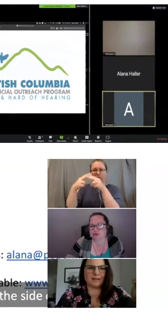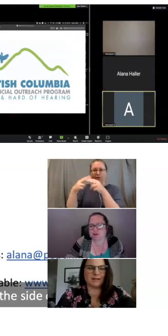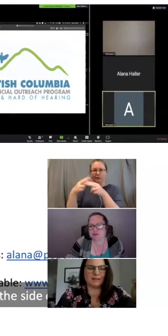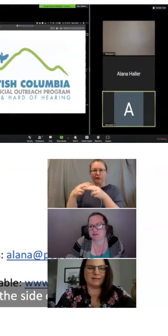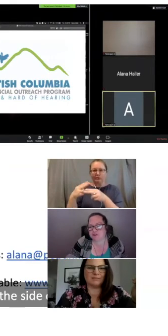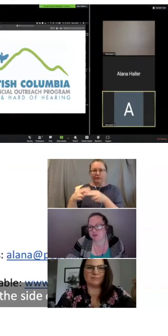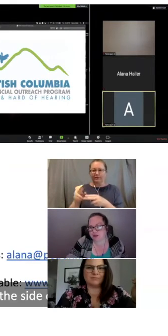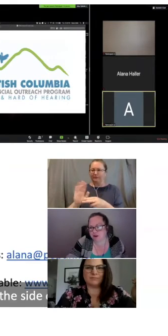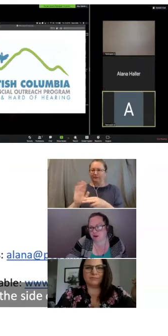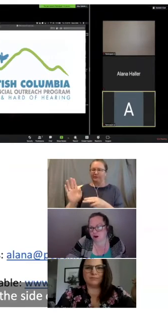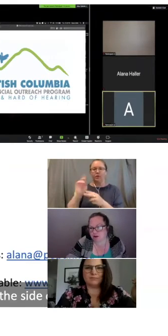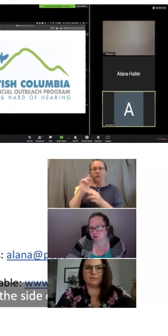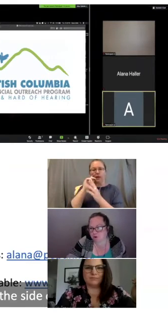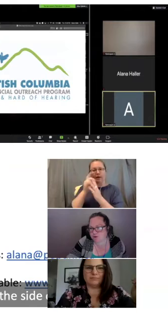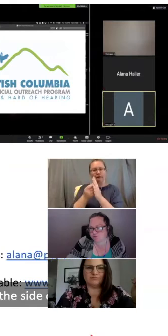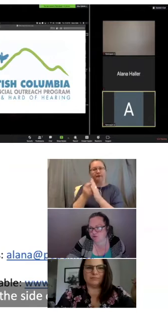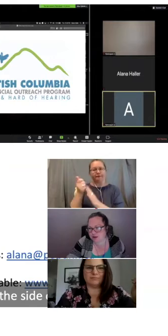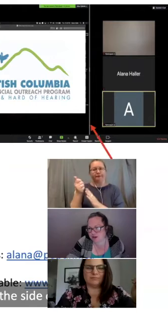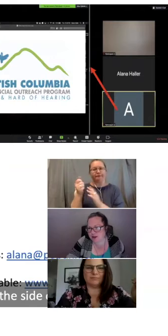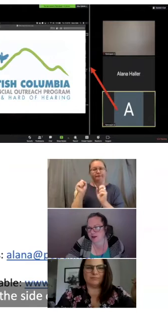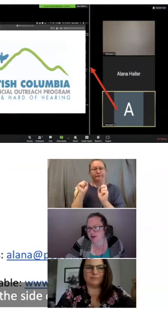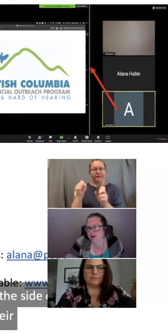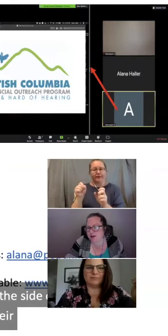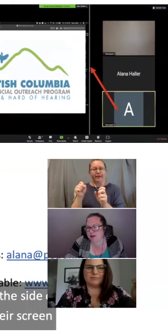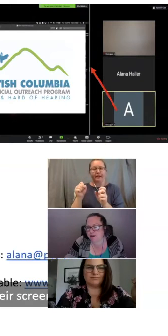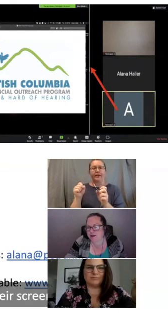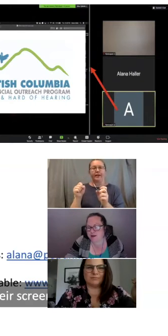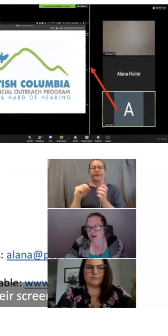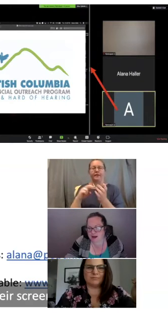who are sharing their screen are on your screen.